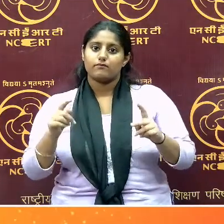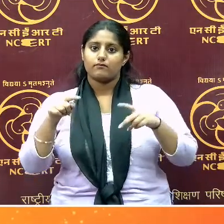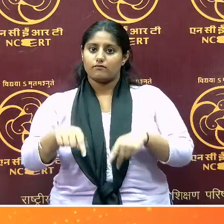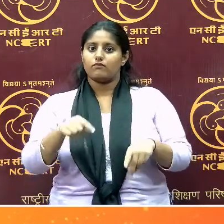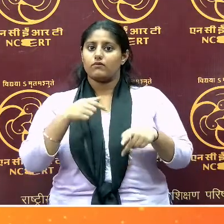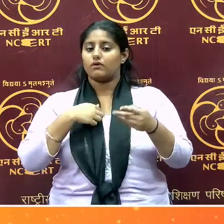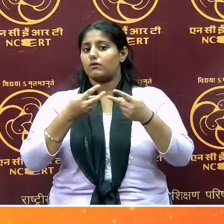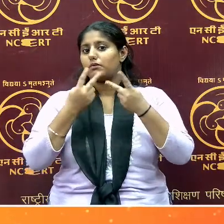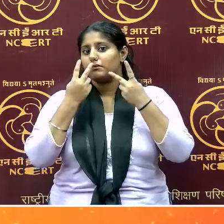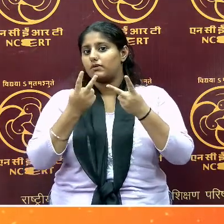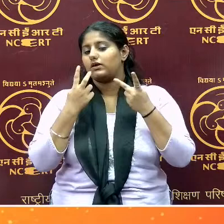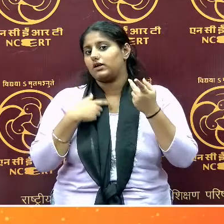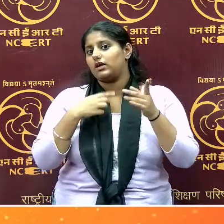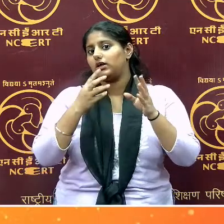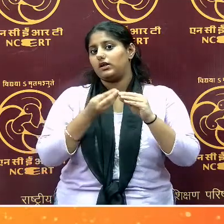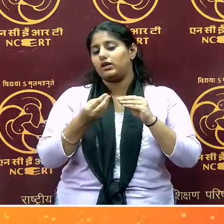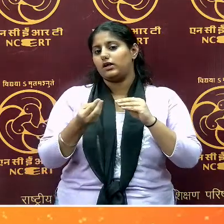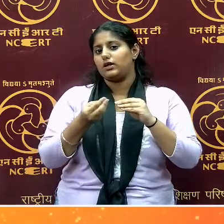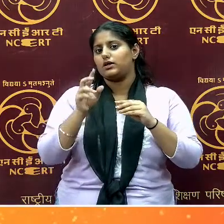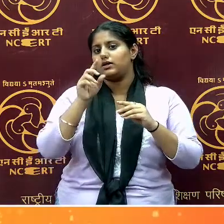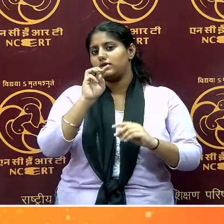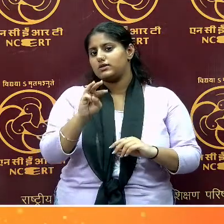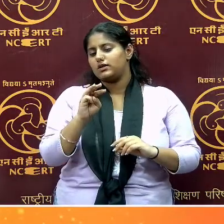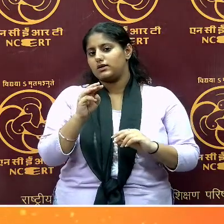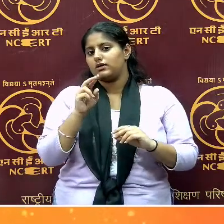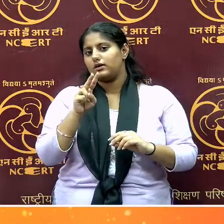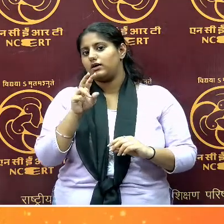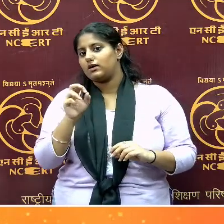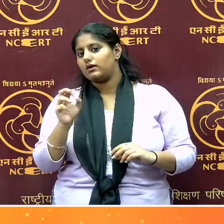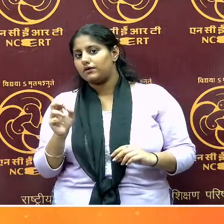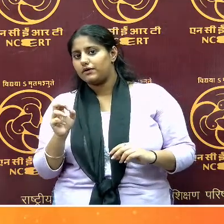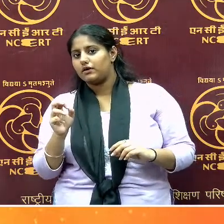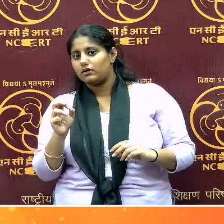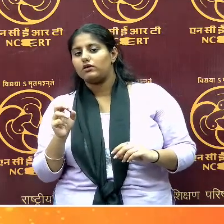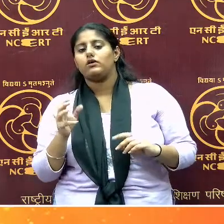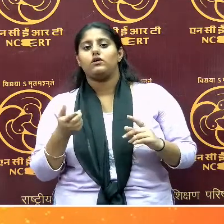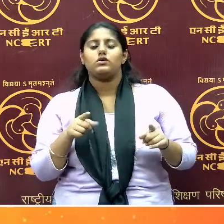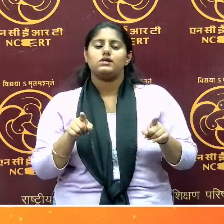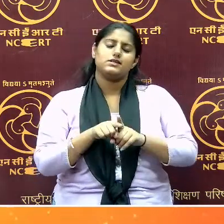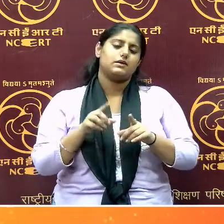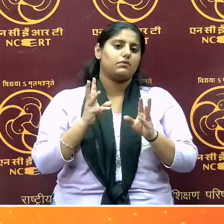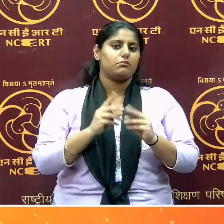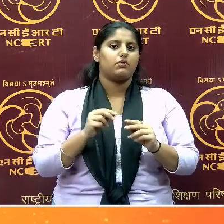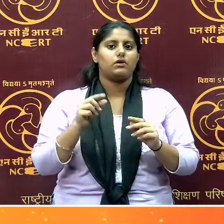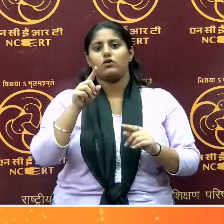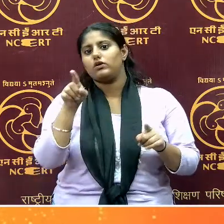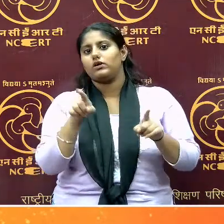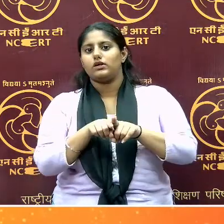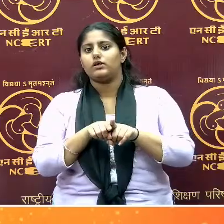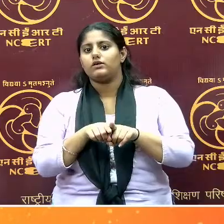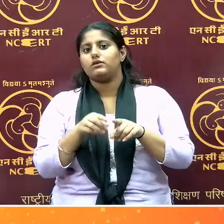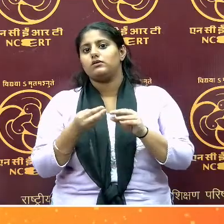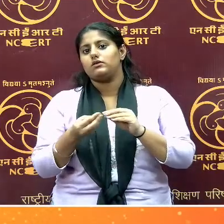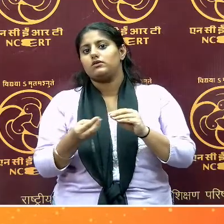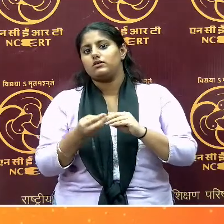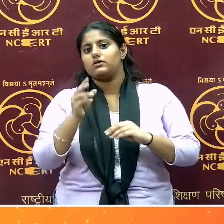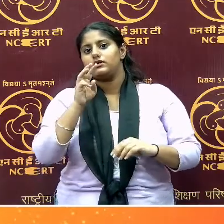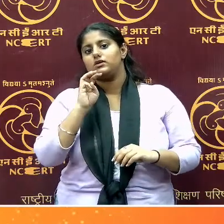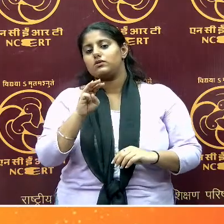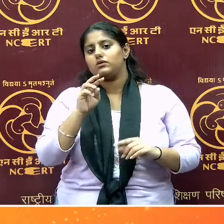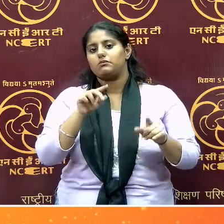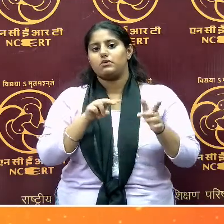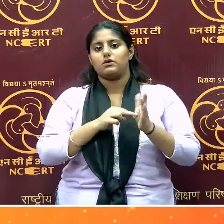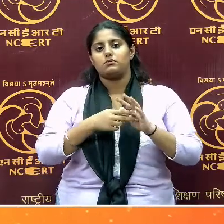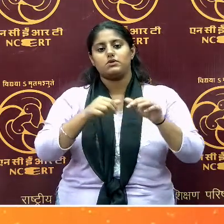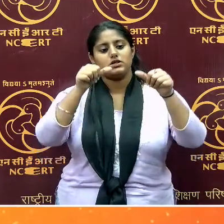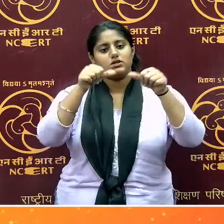number to the nearest 100. Suma rounded off the same number to the nearest 1000. Both got the same result. This